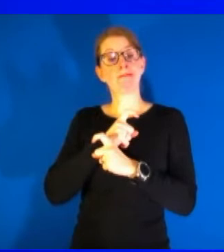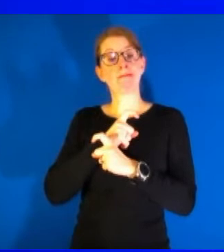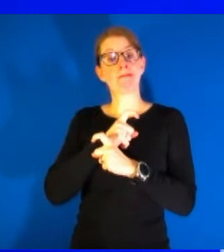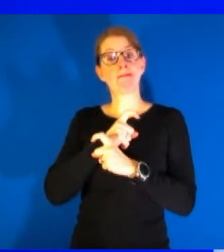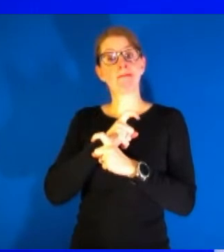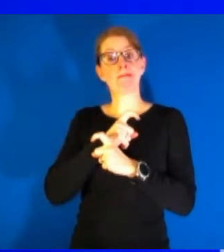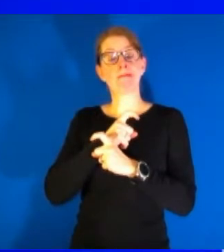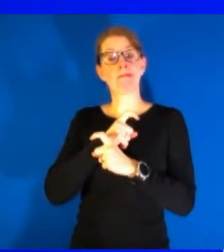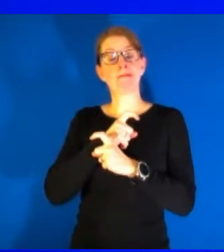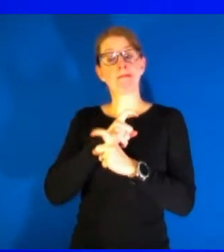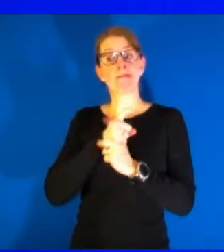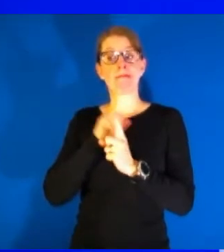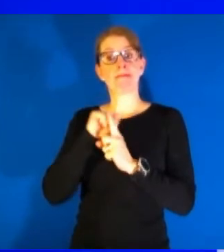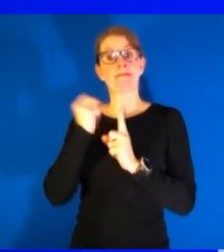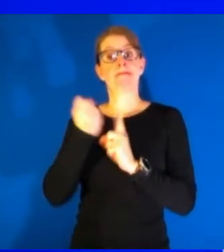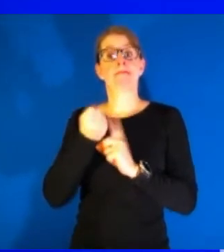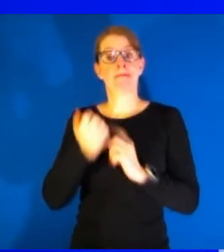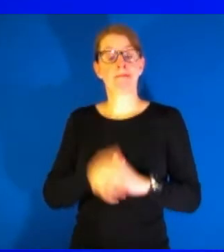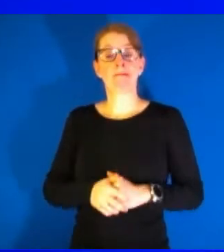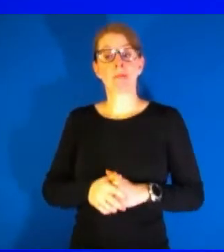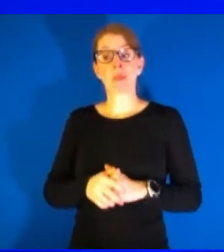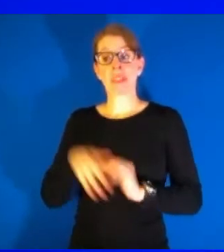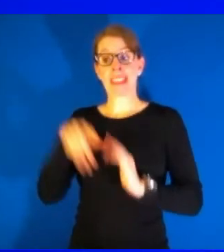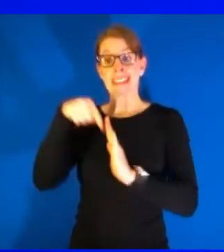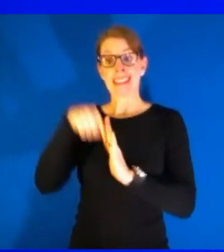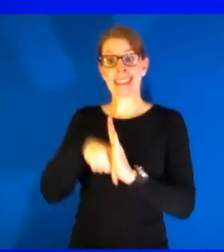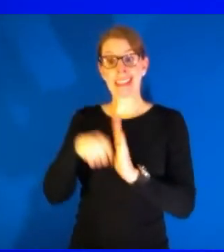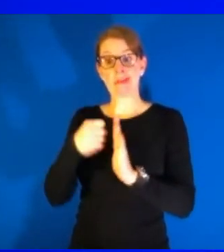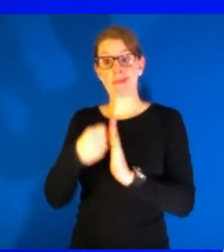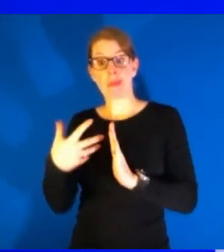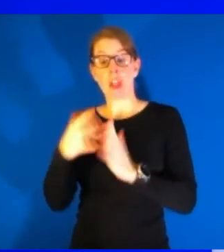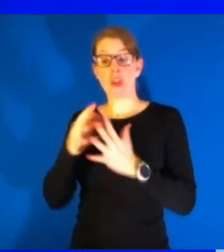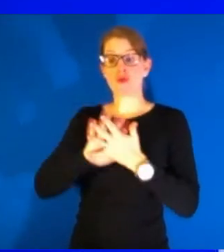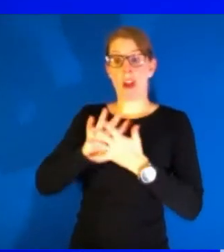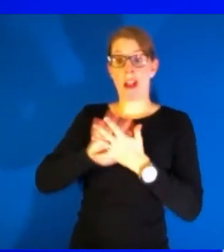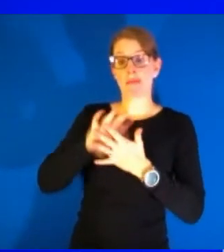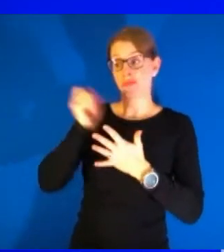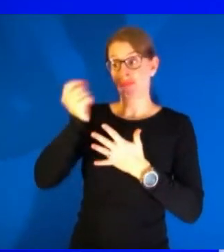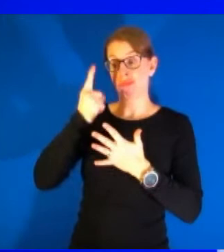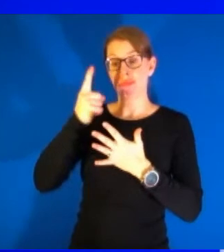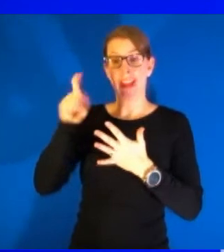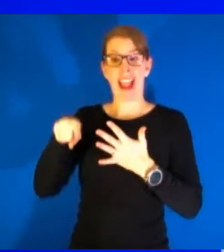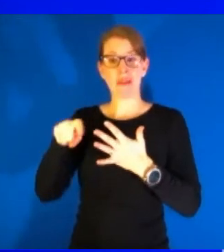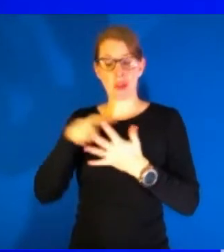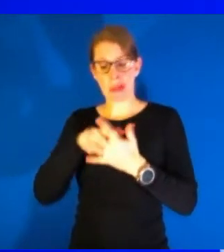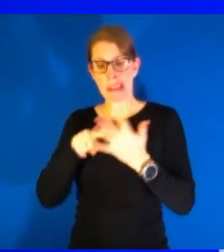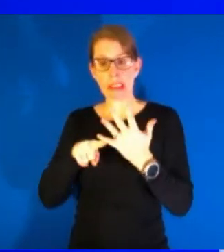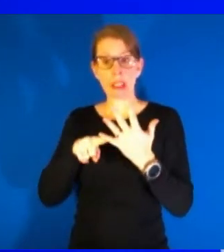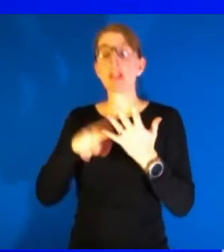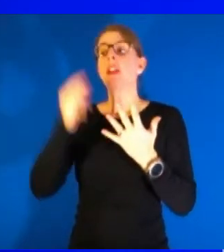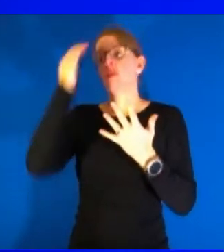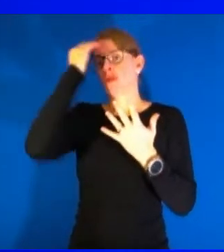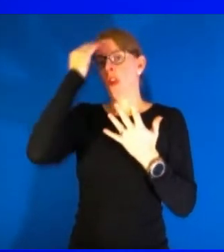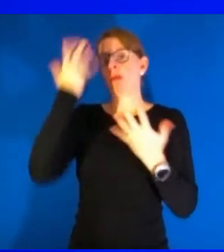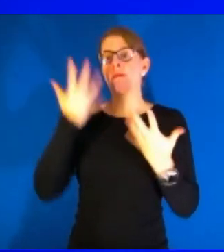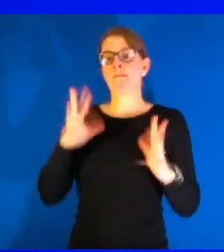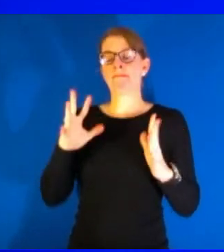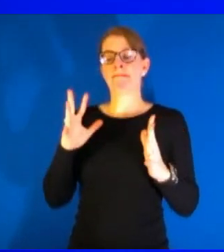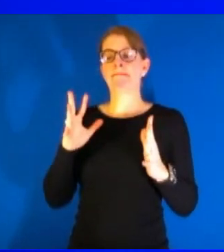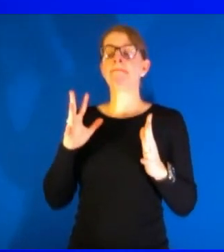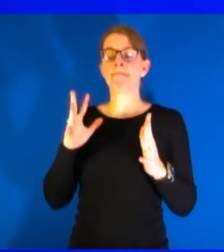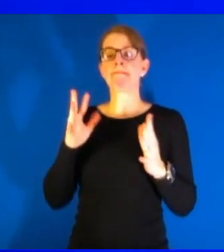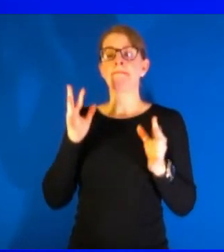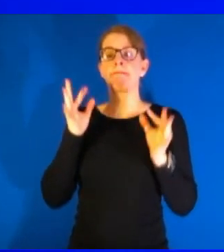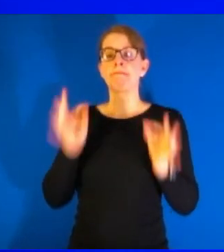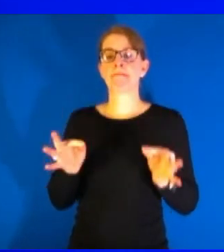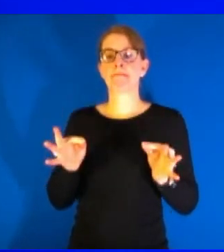scenario, and there are details in there and gray zones which you have to understand about. And then once you know that, then you just judge and make that